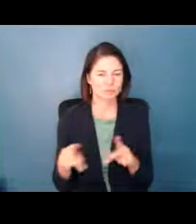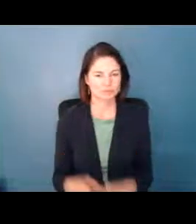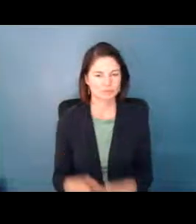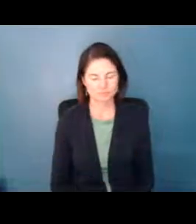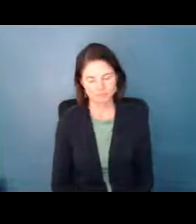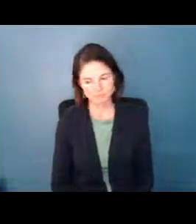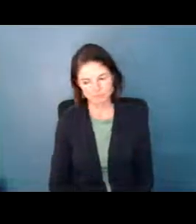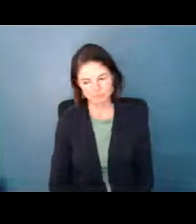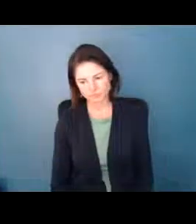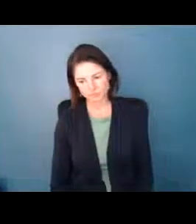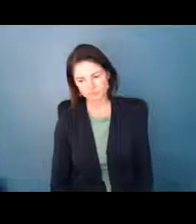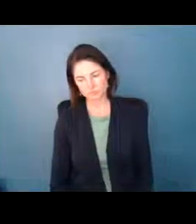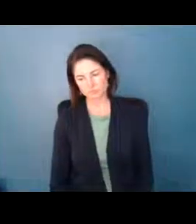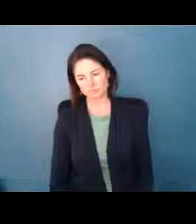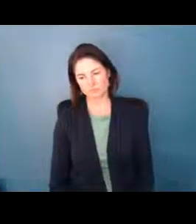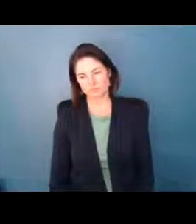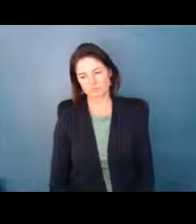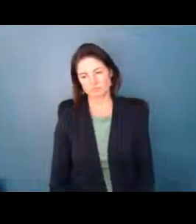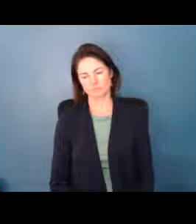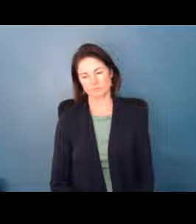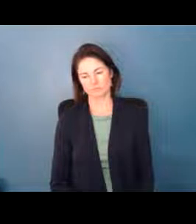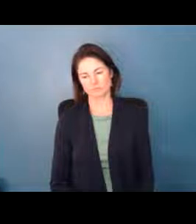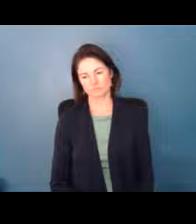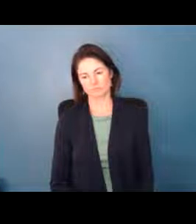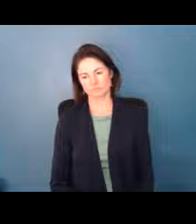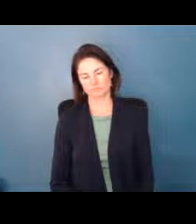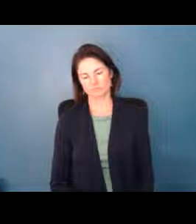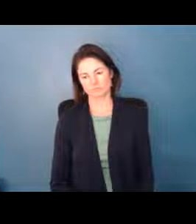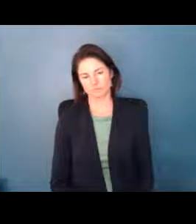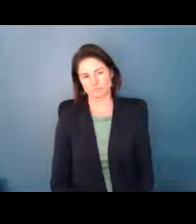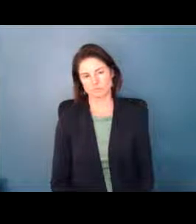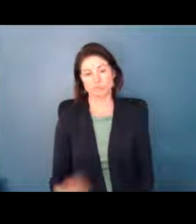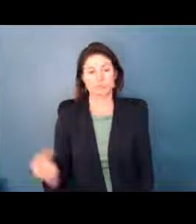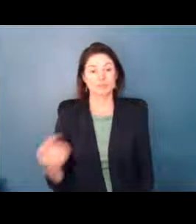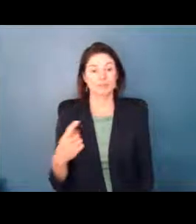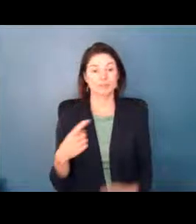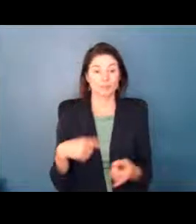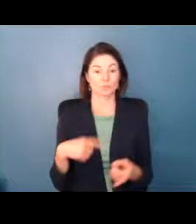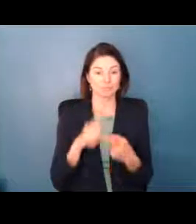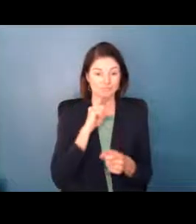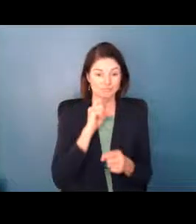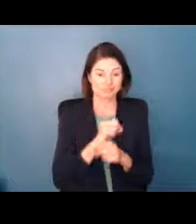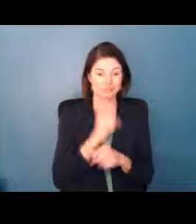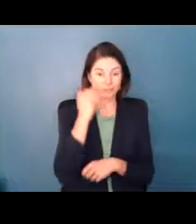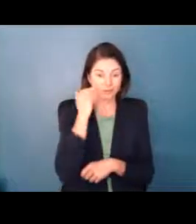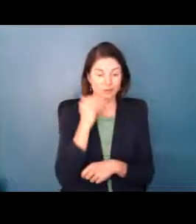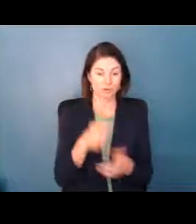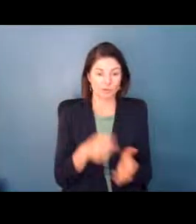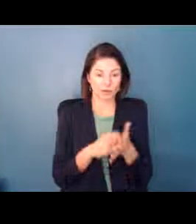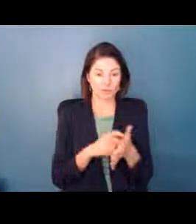somewhat certain about the requirements? So right now we are working towards completing the